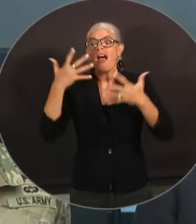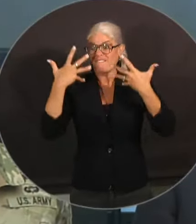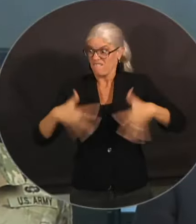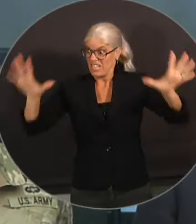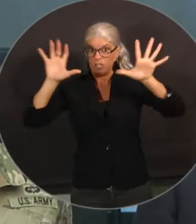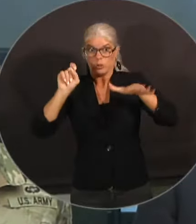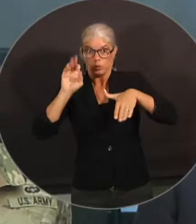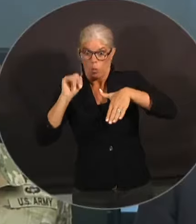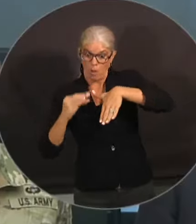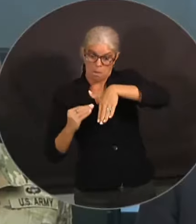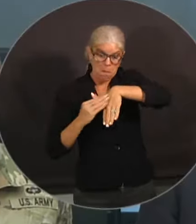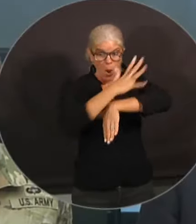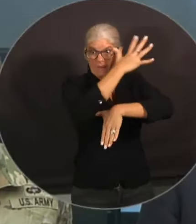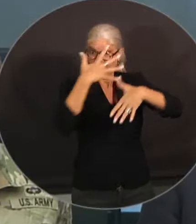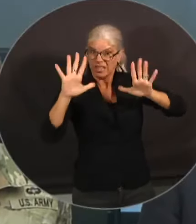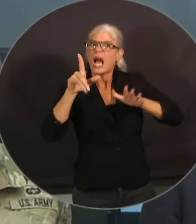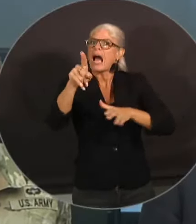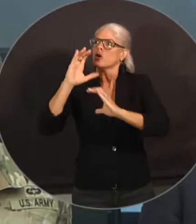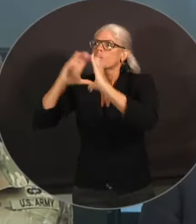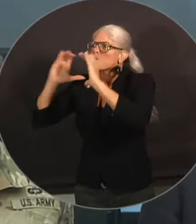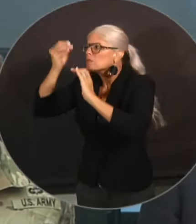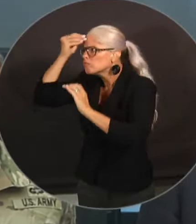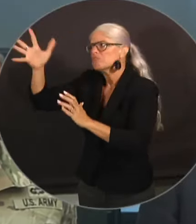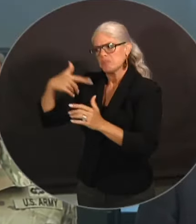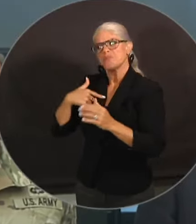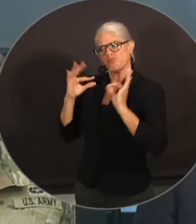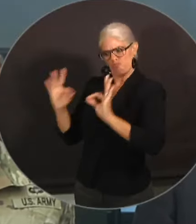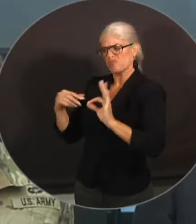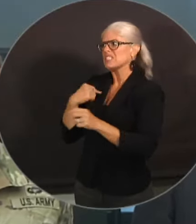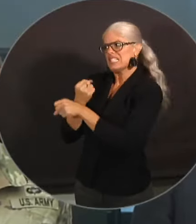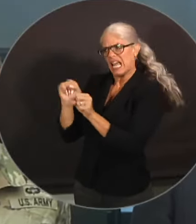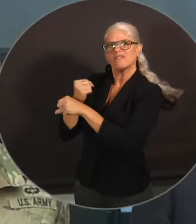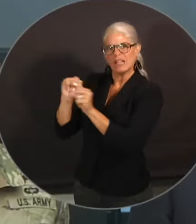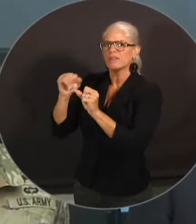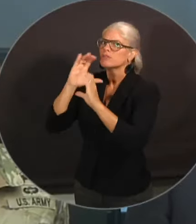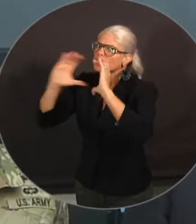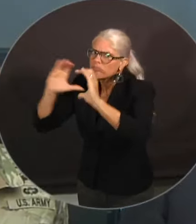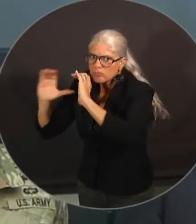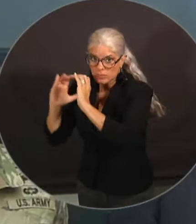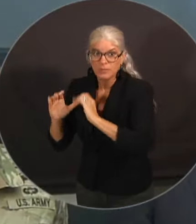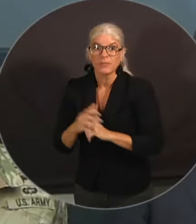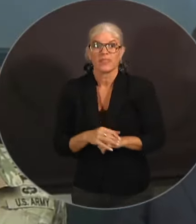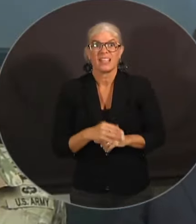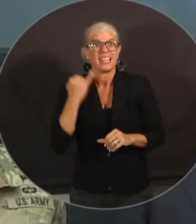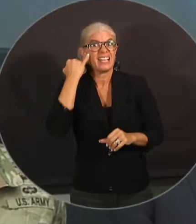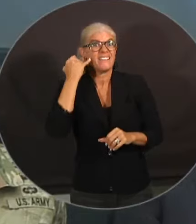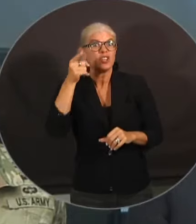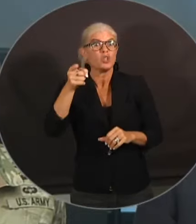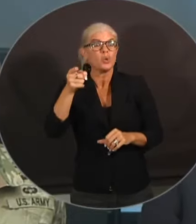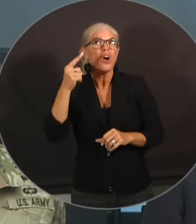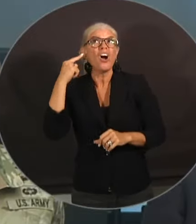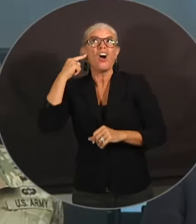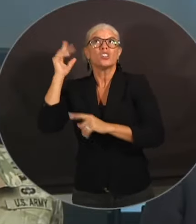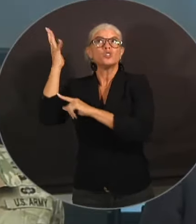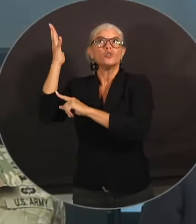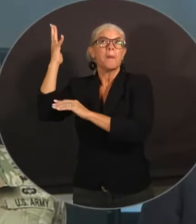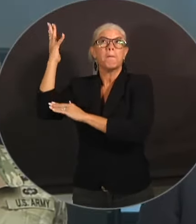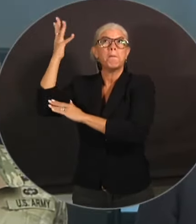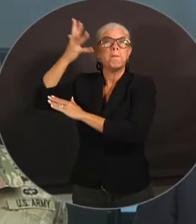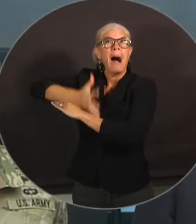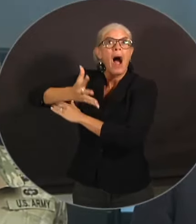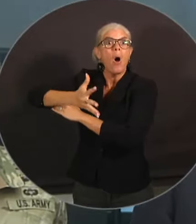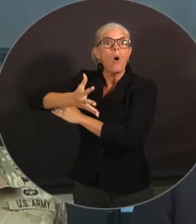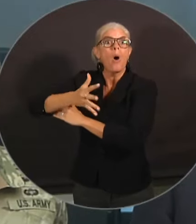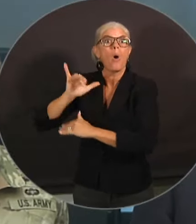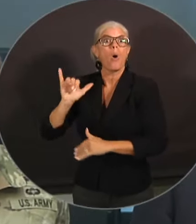safe. If you hear trees snapping, this is a very, very valid point. We haven't really had an opportunity to talk about this. If you